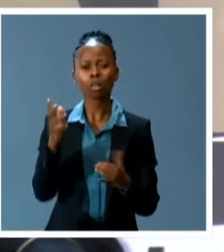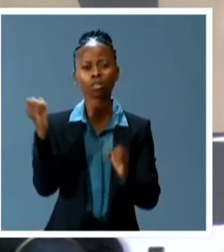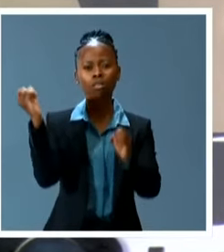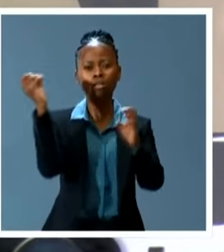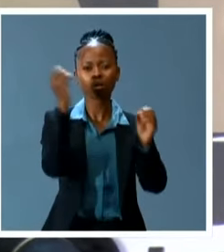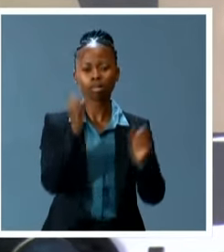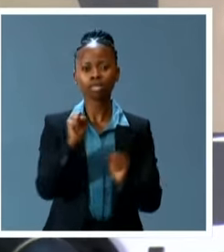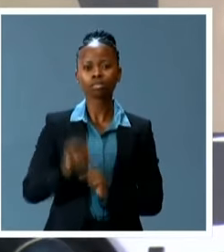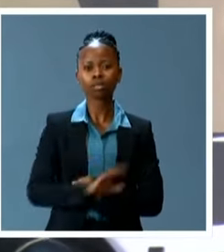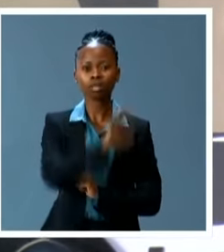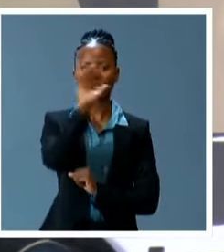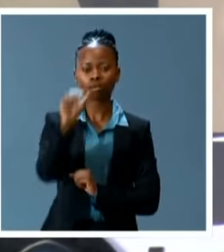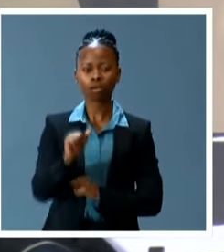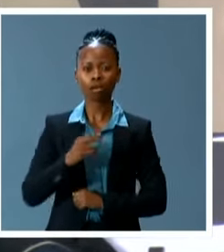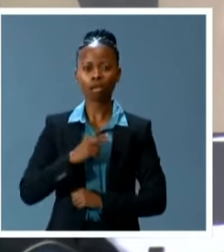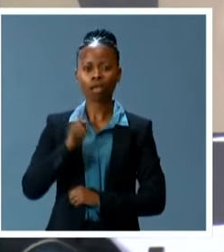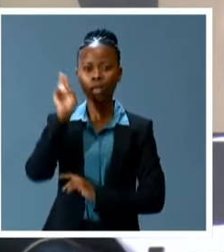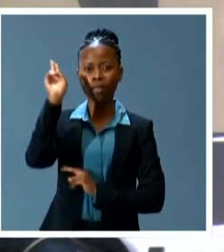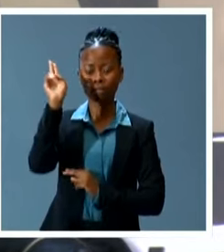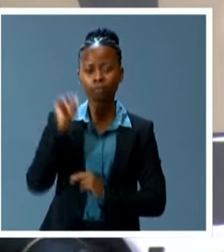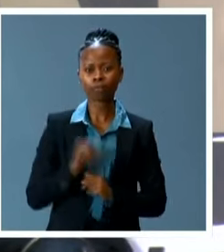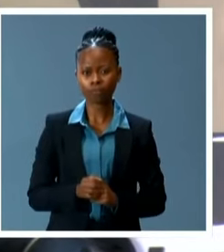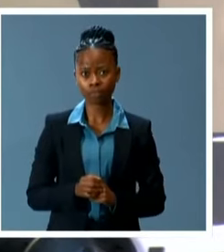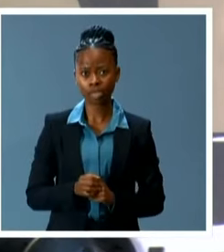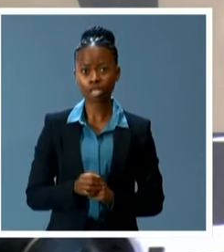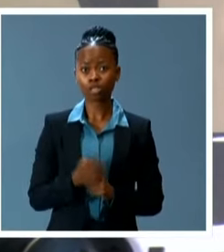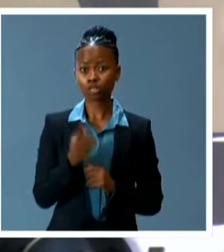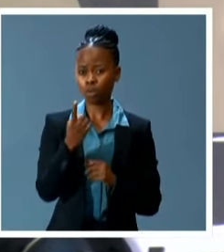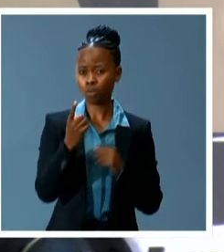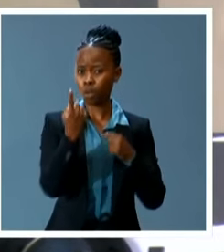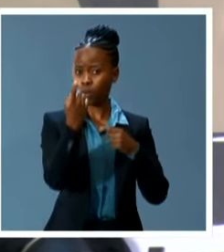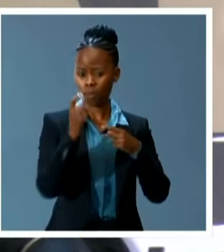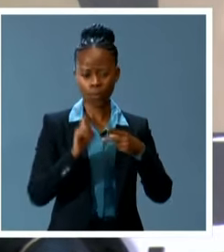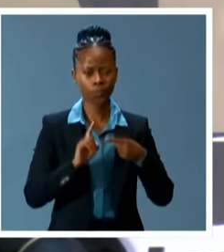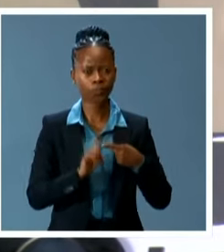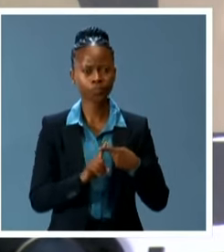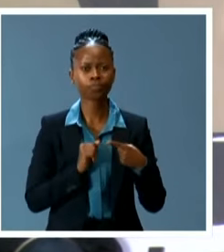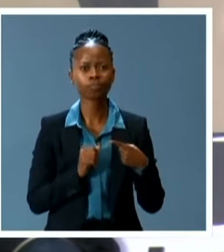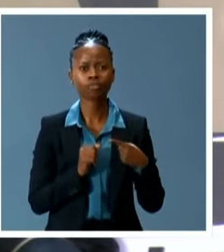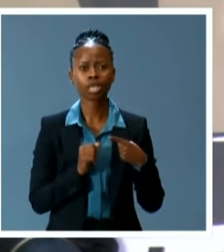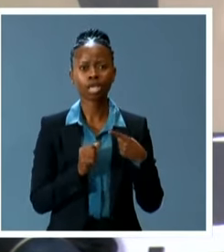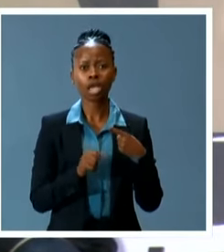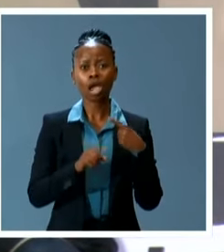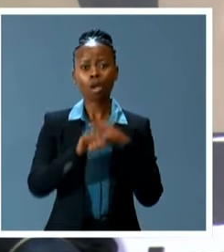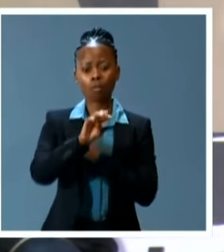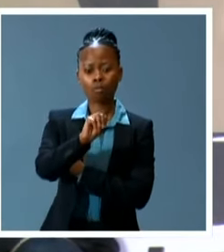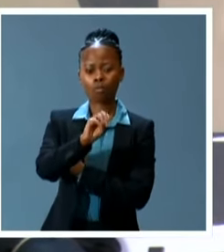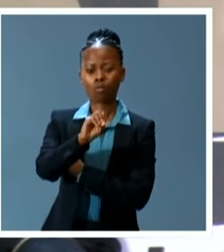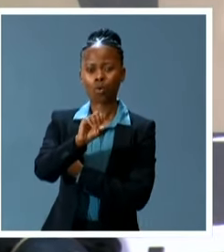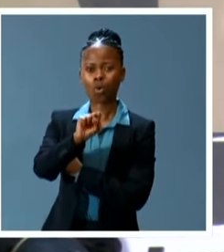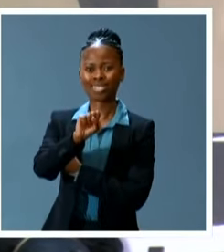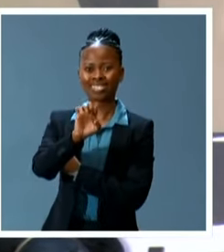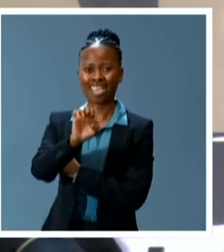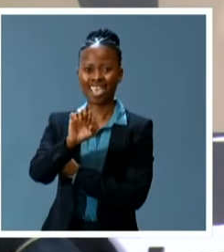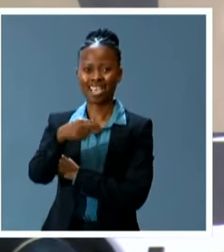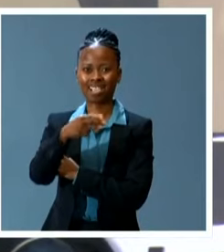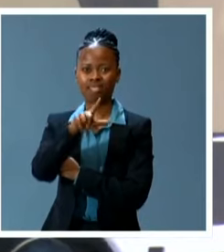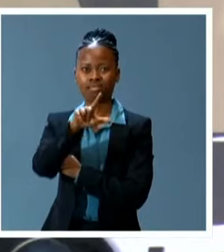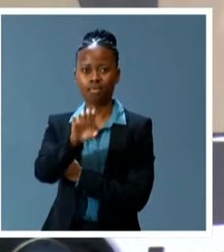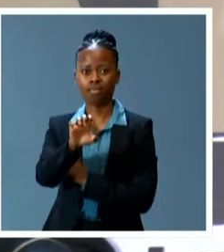want to note the loss of another Mandela in-law and Mosetle family member in this